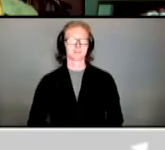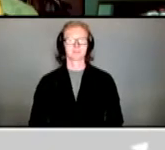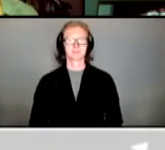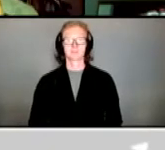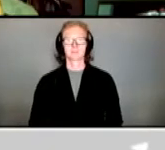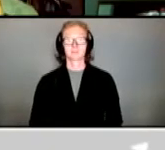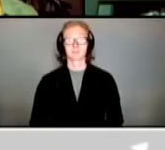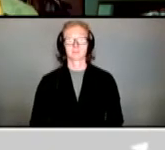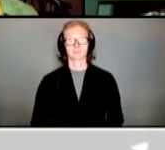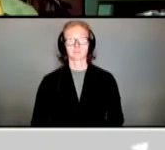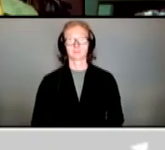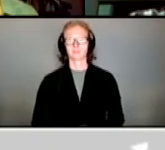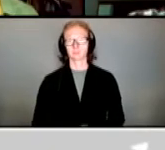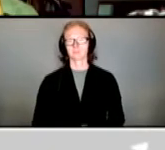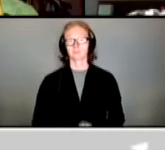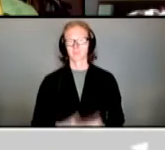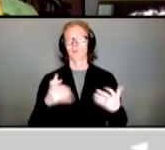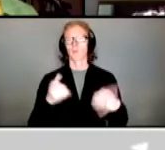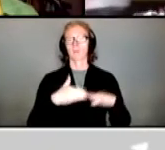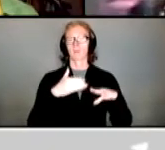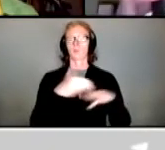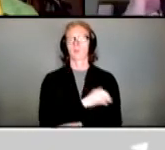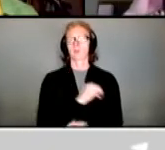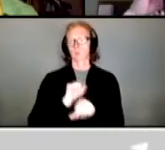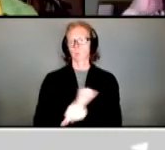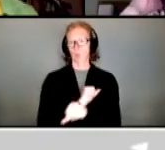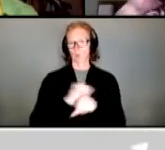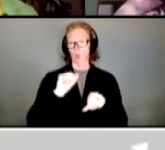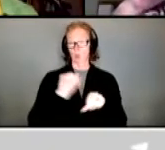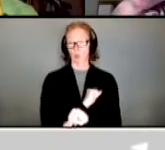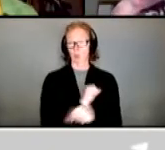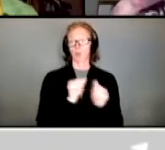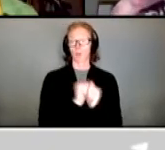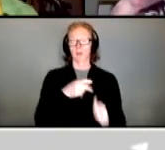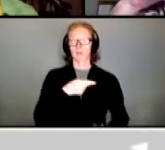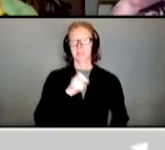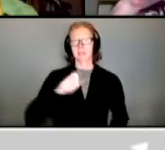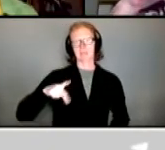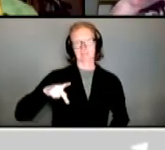I asked to have the previous work that has been done by the PCCEP